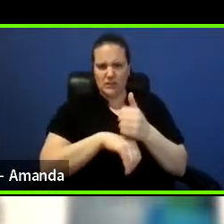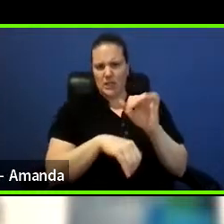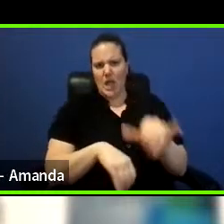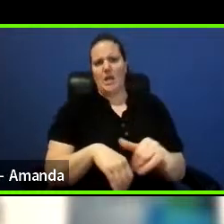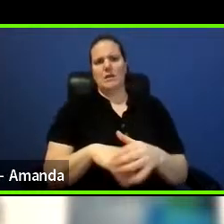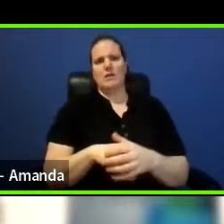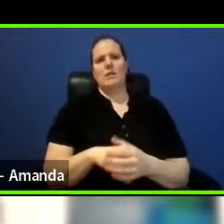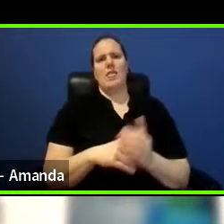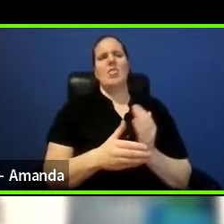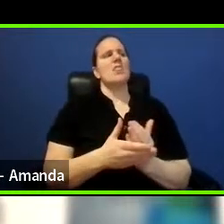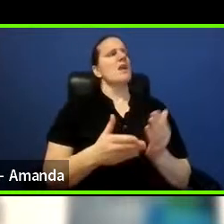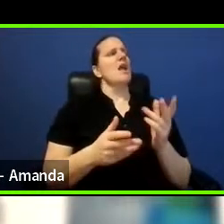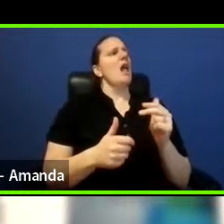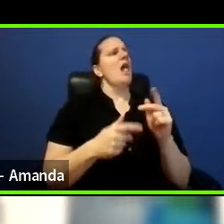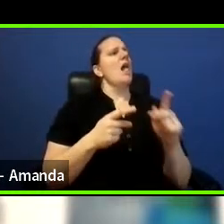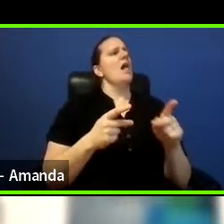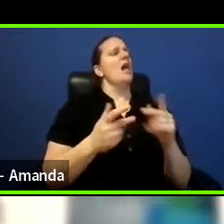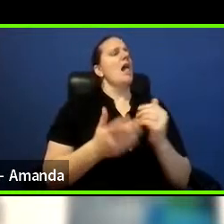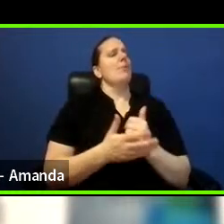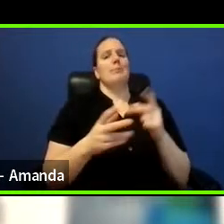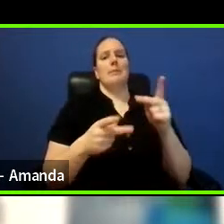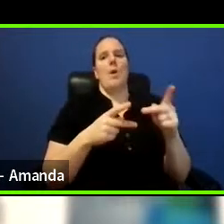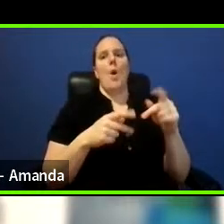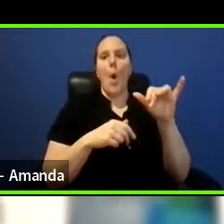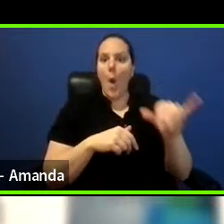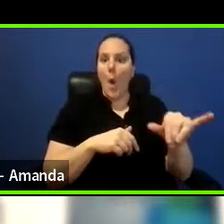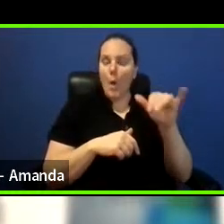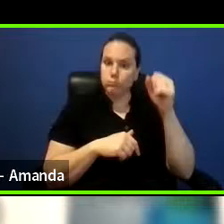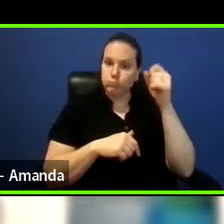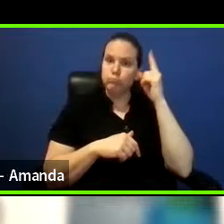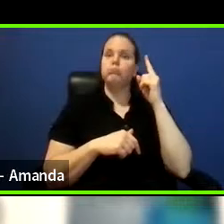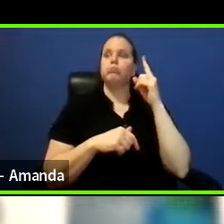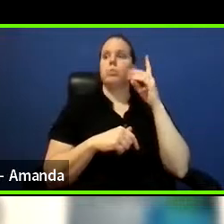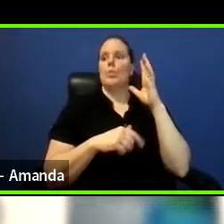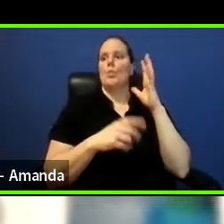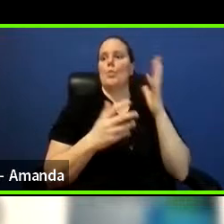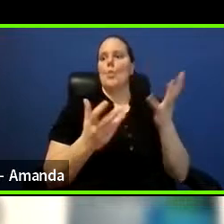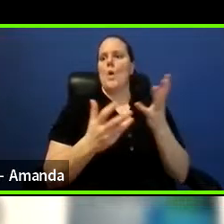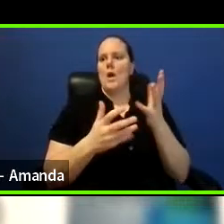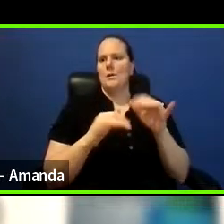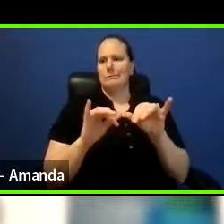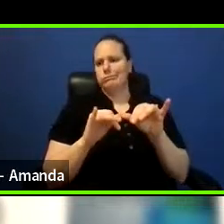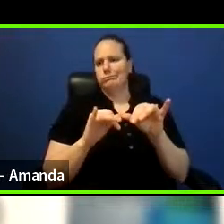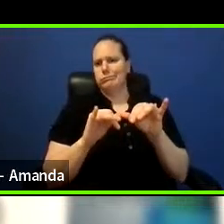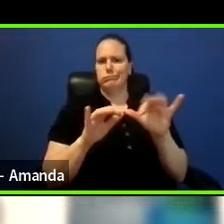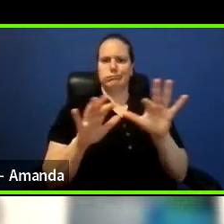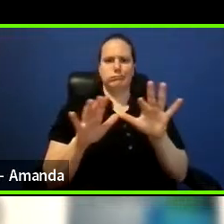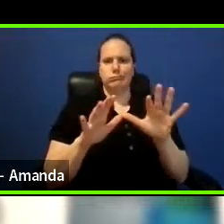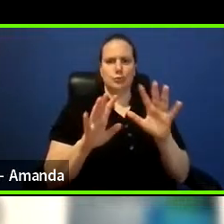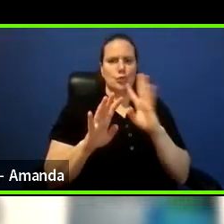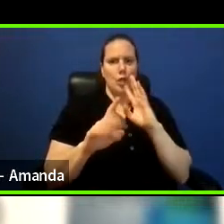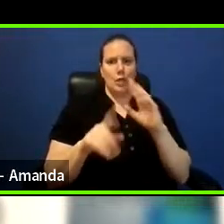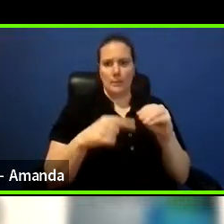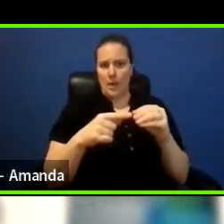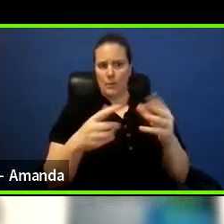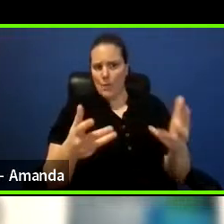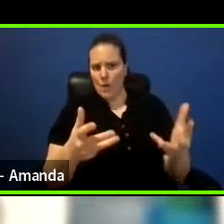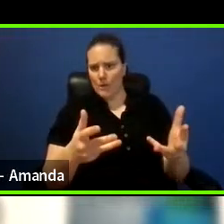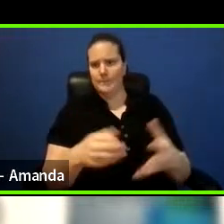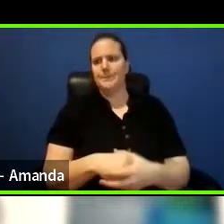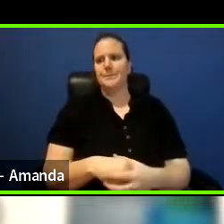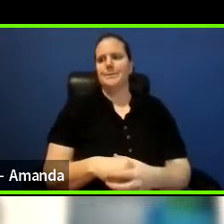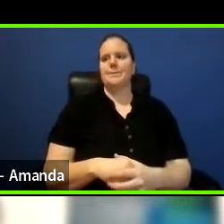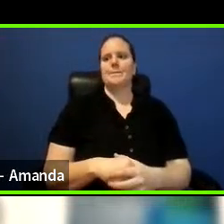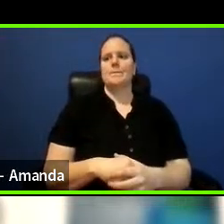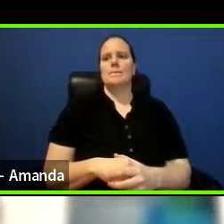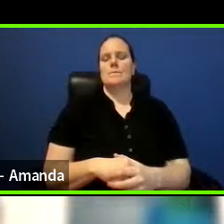things that help people visually wrap their head around what you're engineering wise talking about. And so a lot